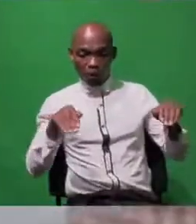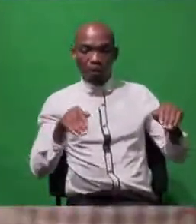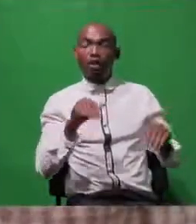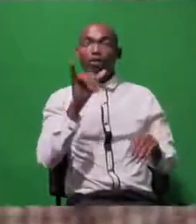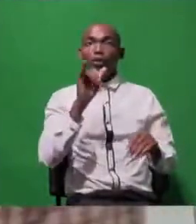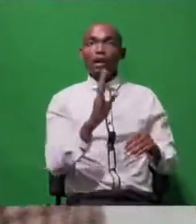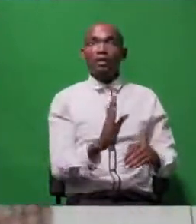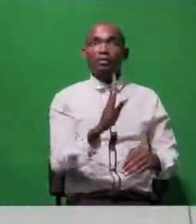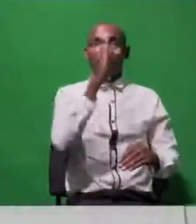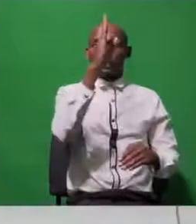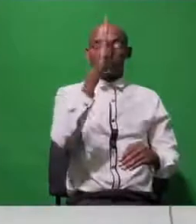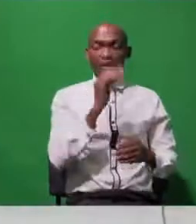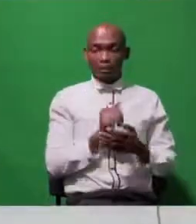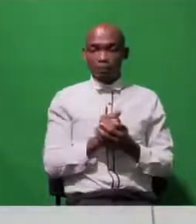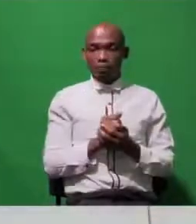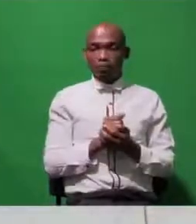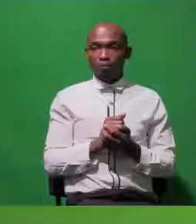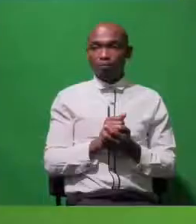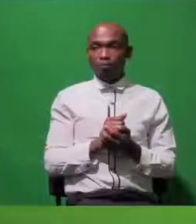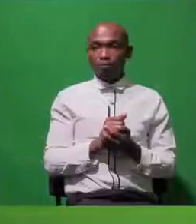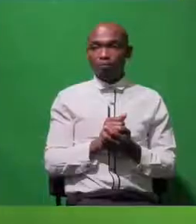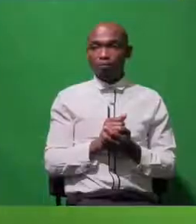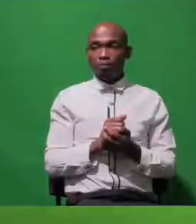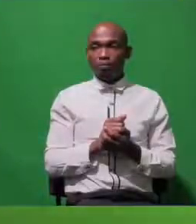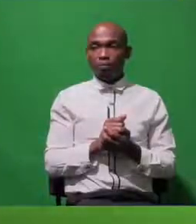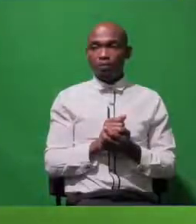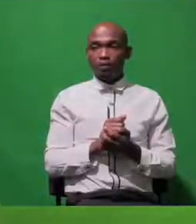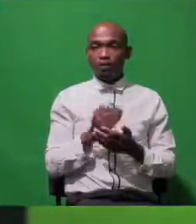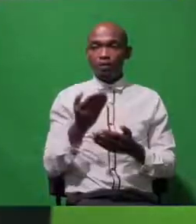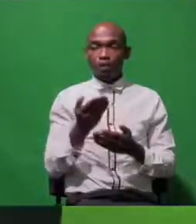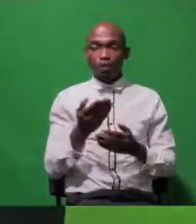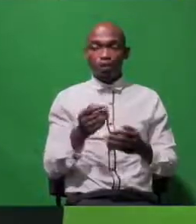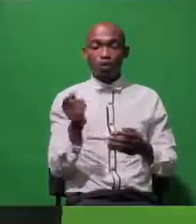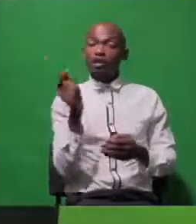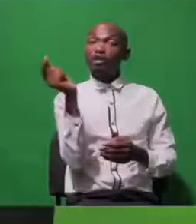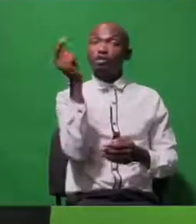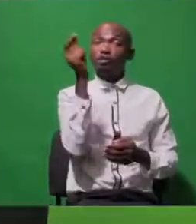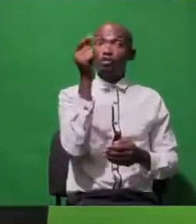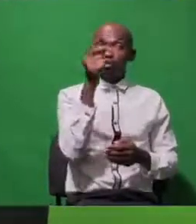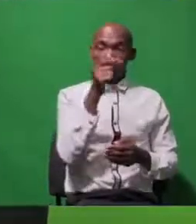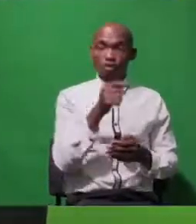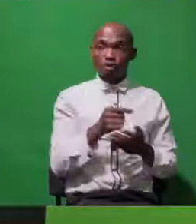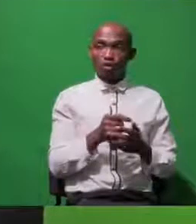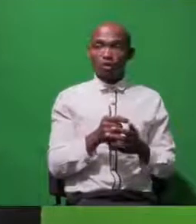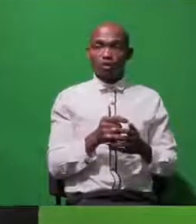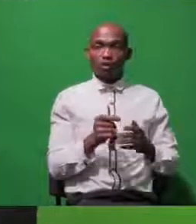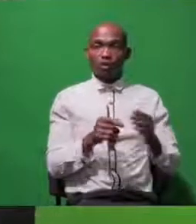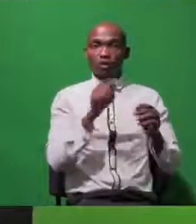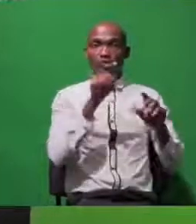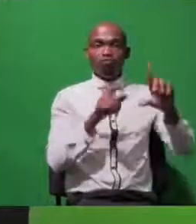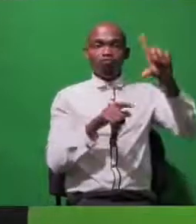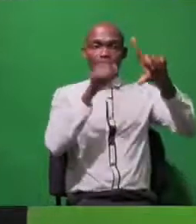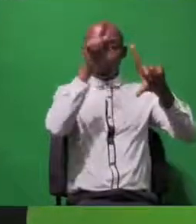So now draw two intersecting plane, which is vertical